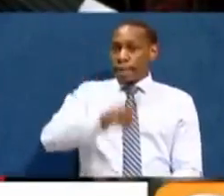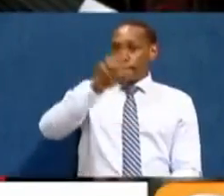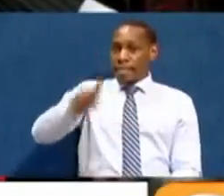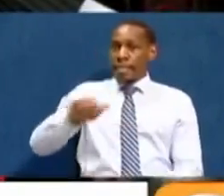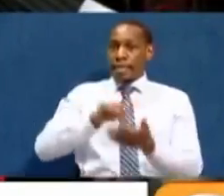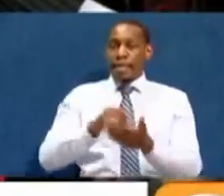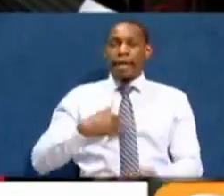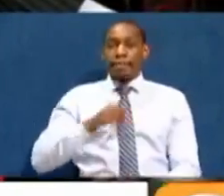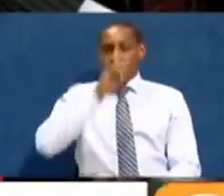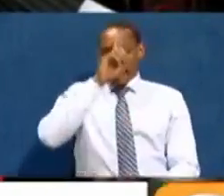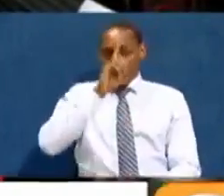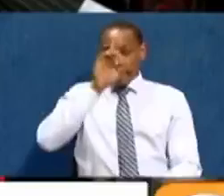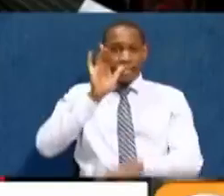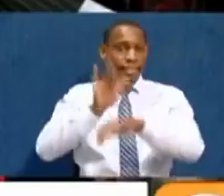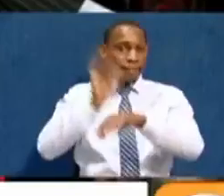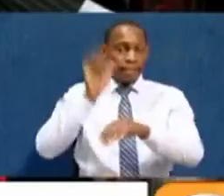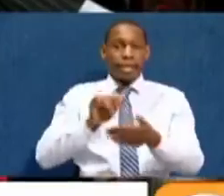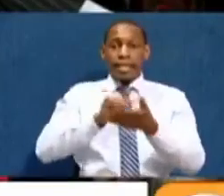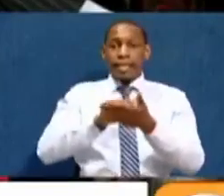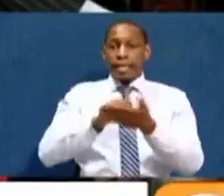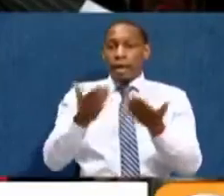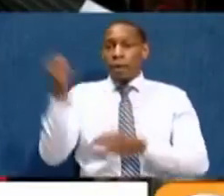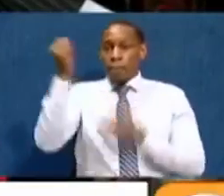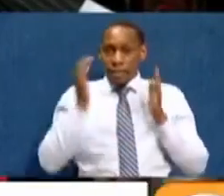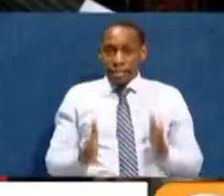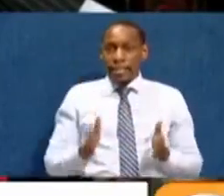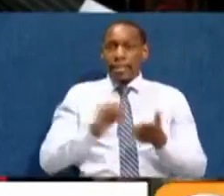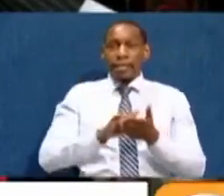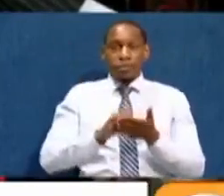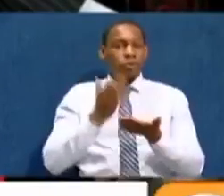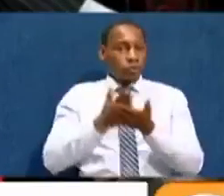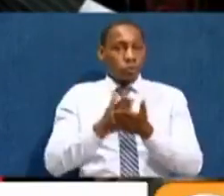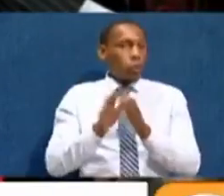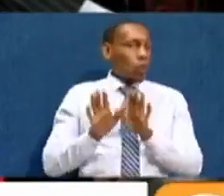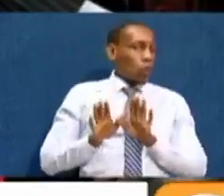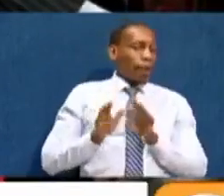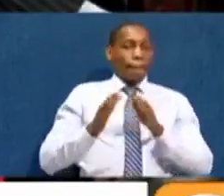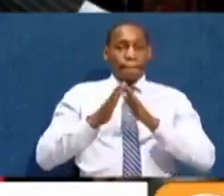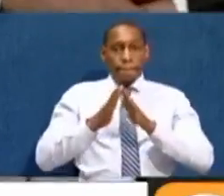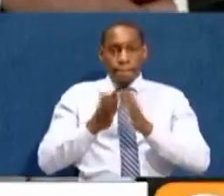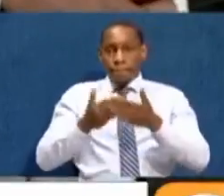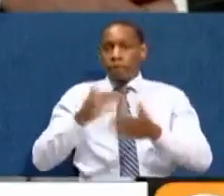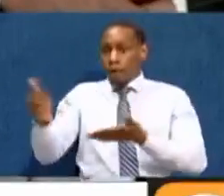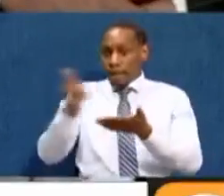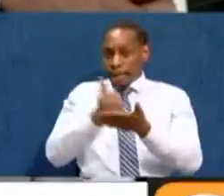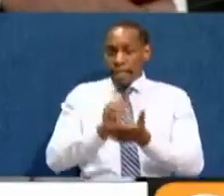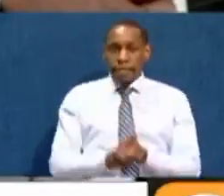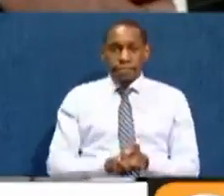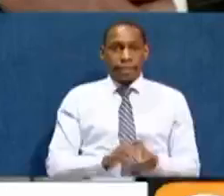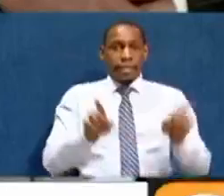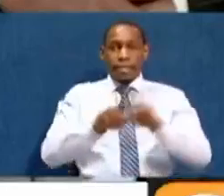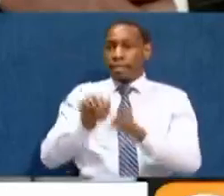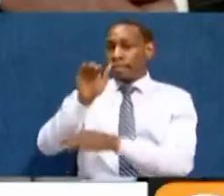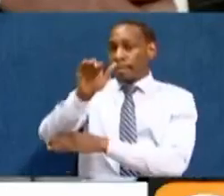will have grave repercussions, so that politicians will think twice before they hire. We also